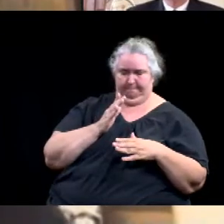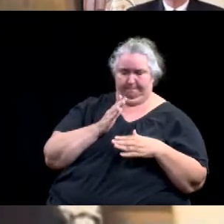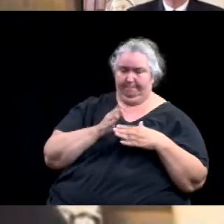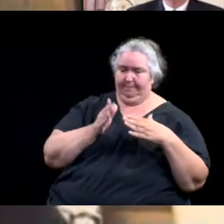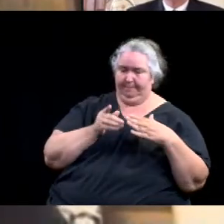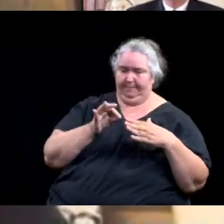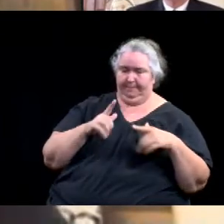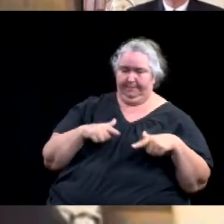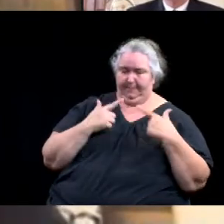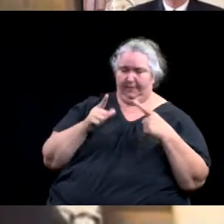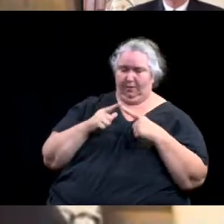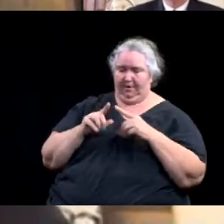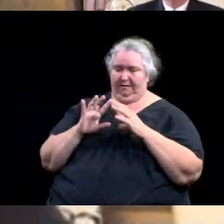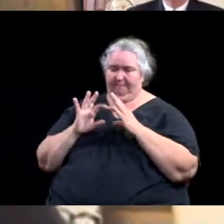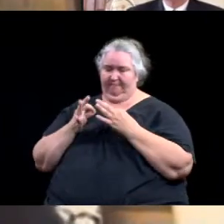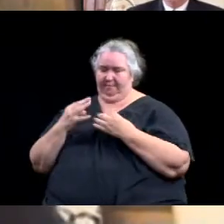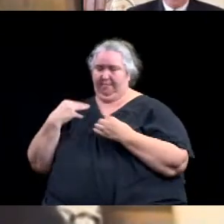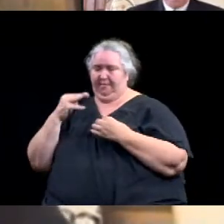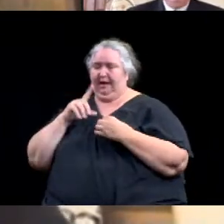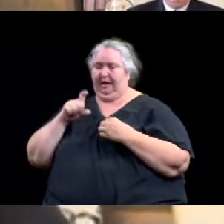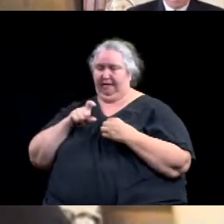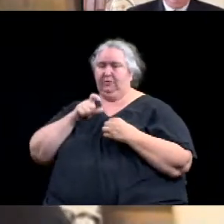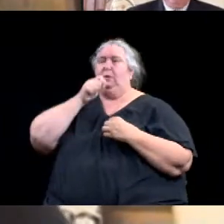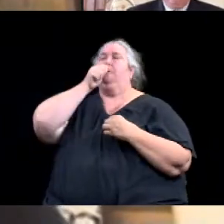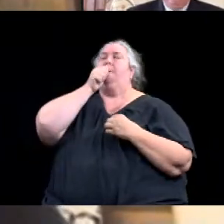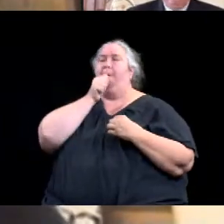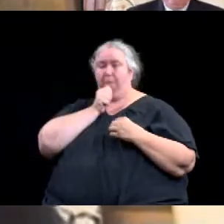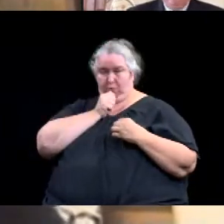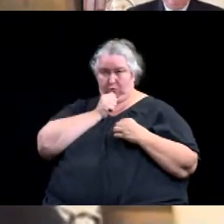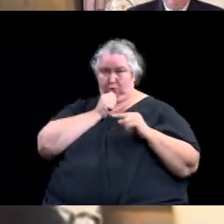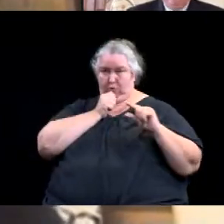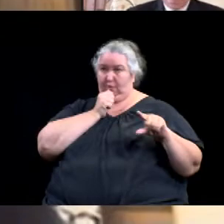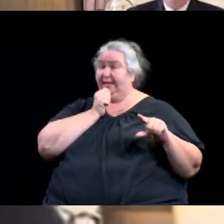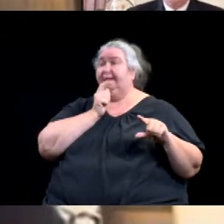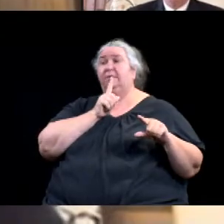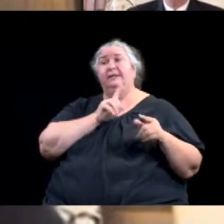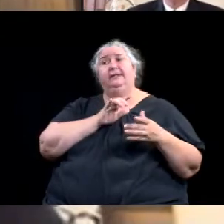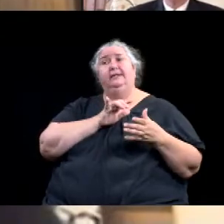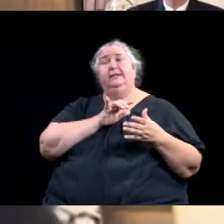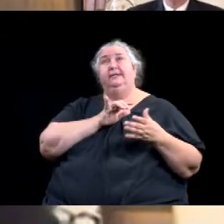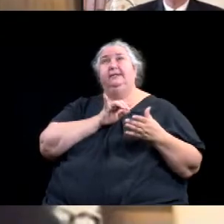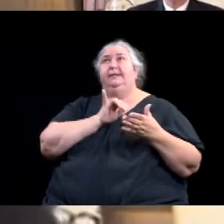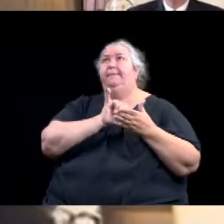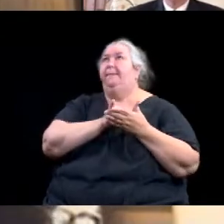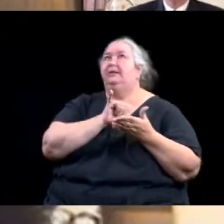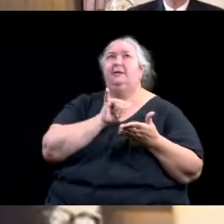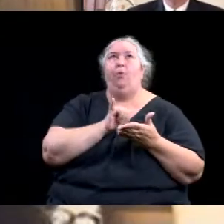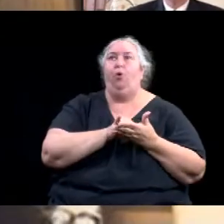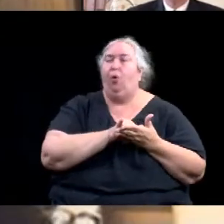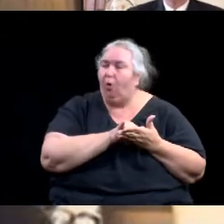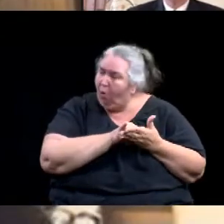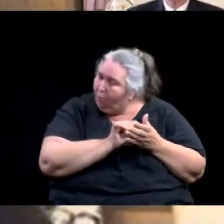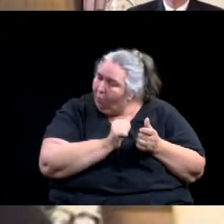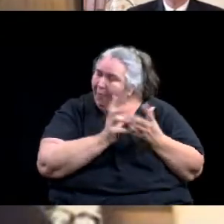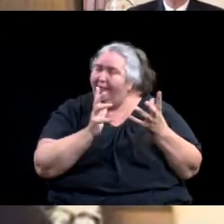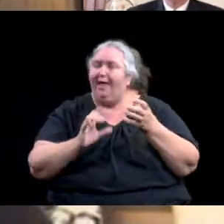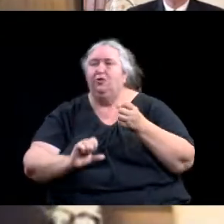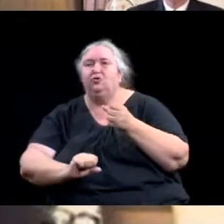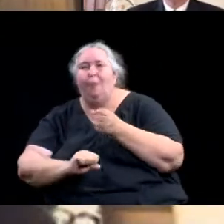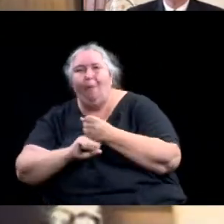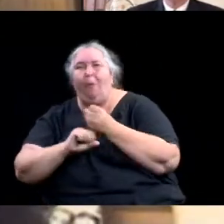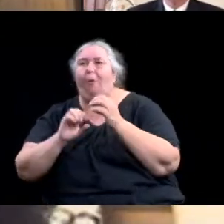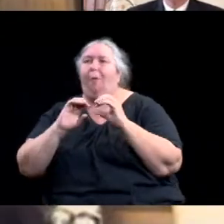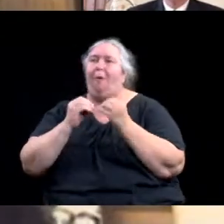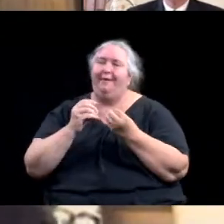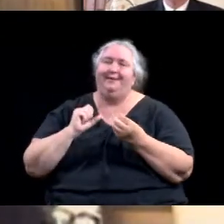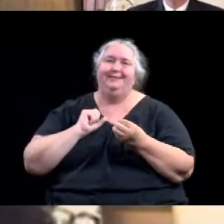of organizations and staff and places like yours. I say that, and I speak personally, as my father was a patient in St. Catharines at